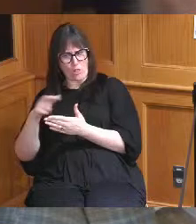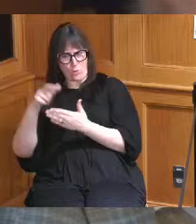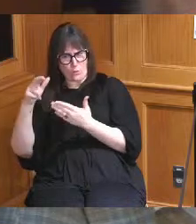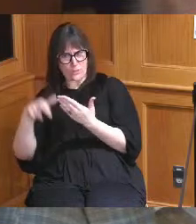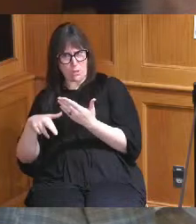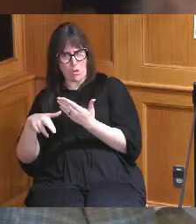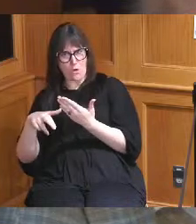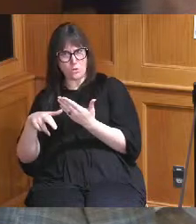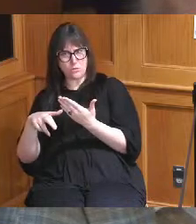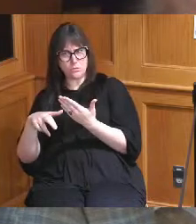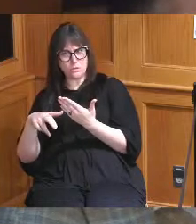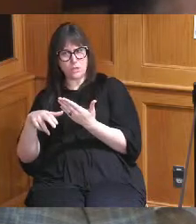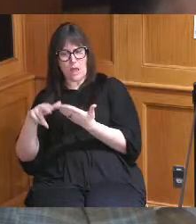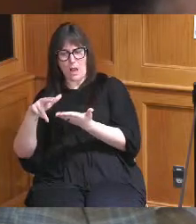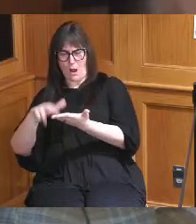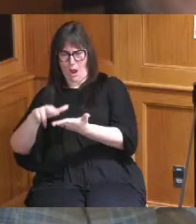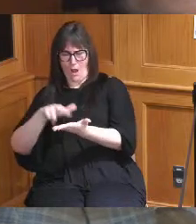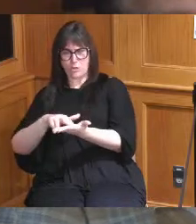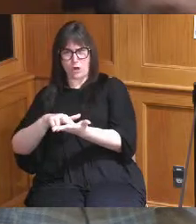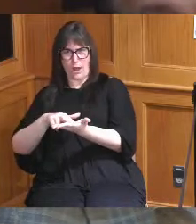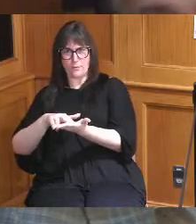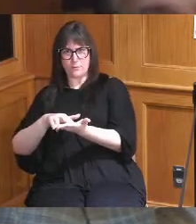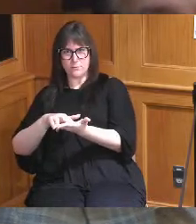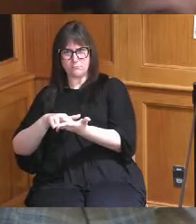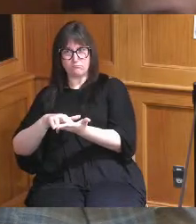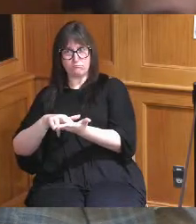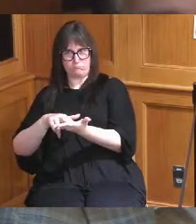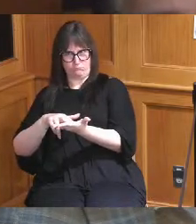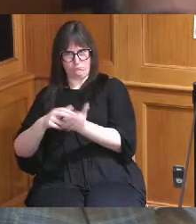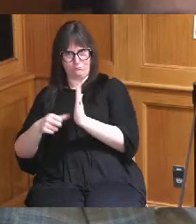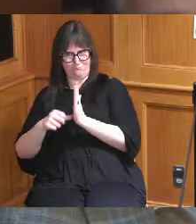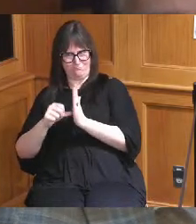resulted in contracts. The other thing that